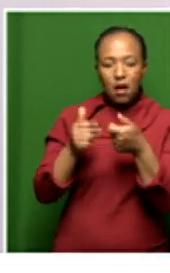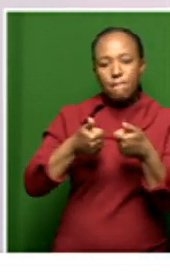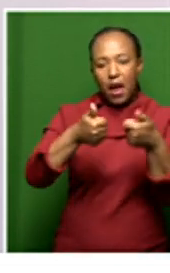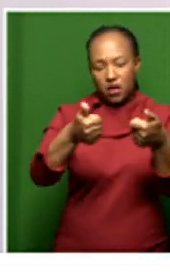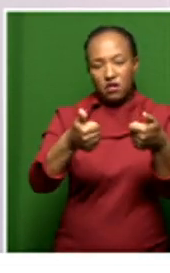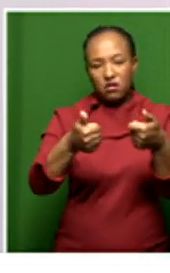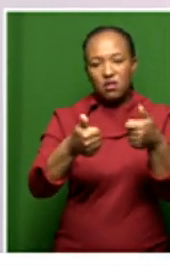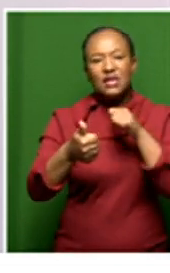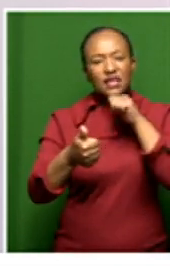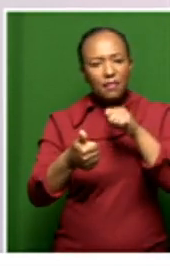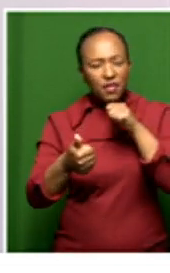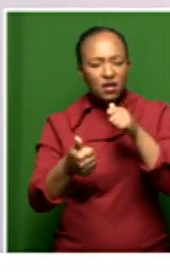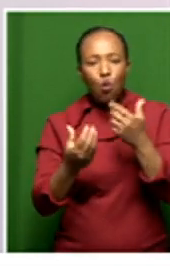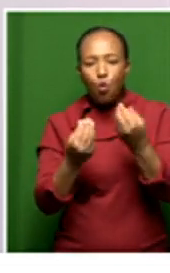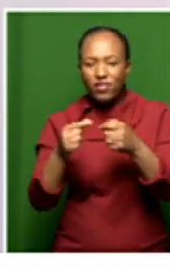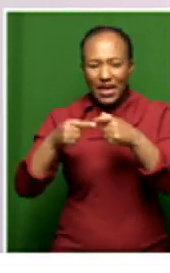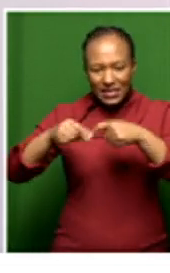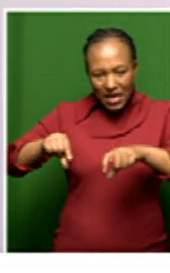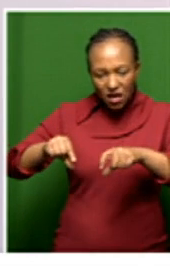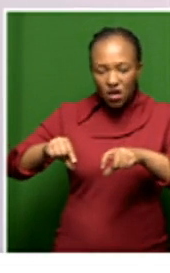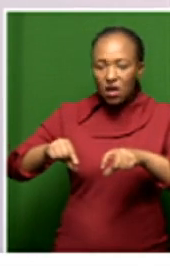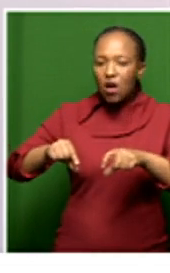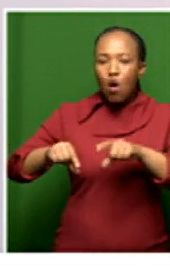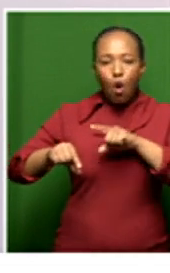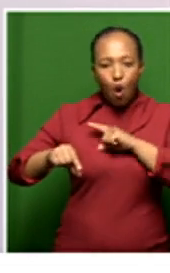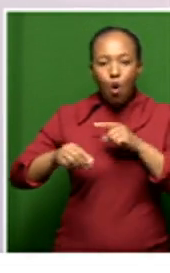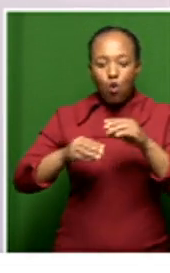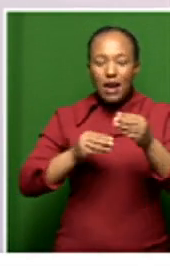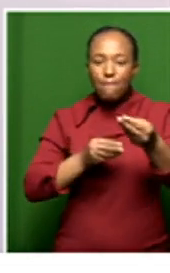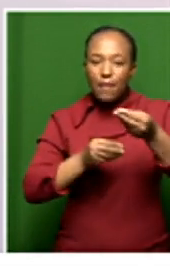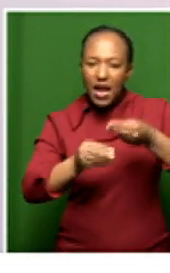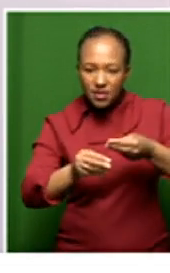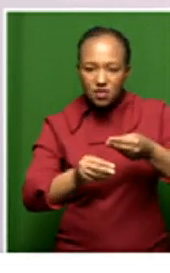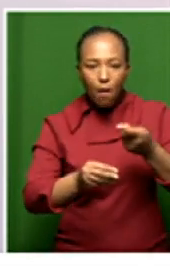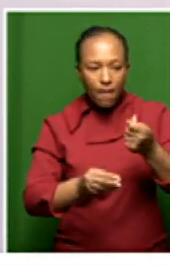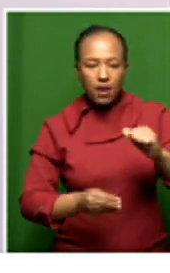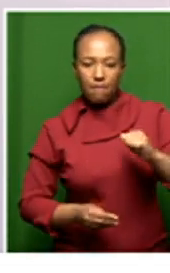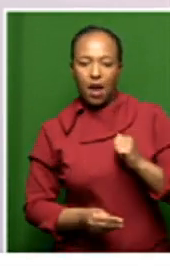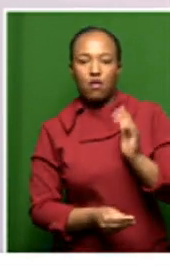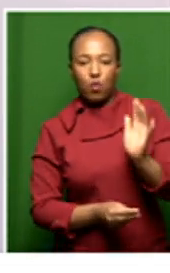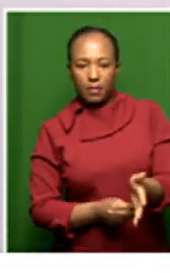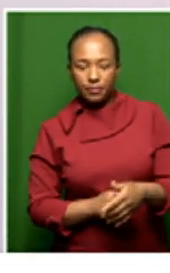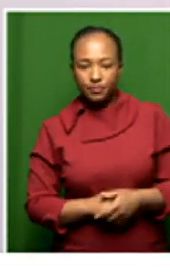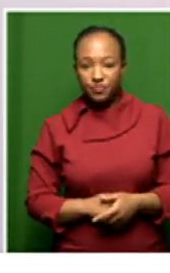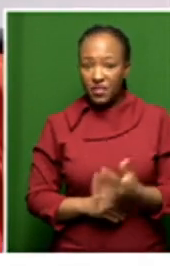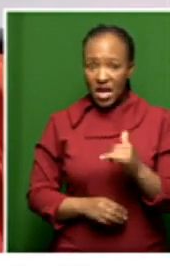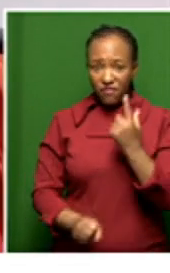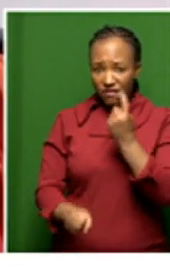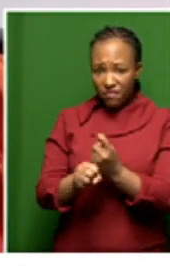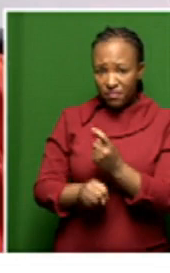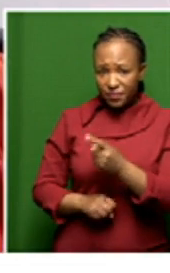supplier with or without a receipt. They will definitely replace it or exchange it or give you a refund. And should they